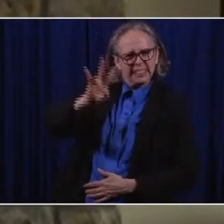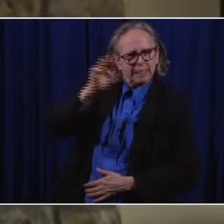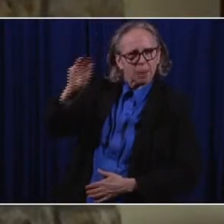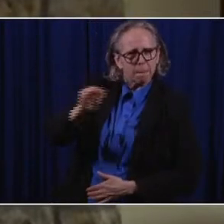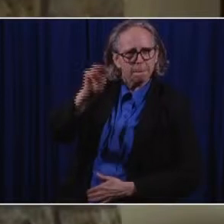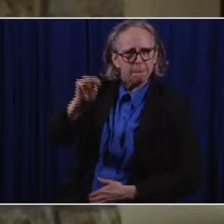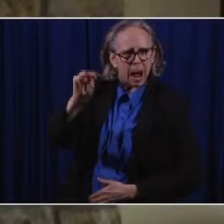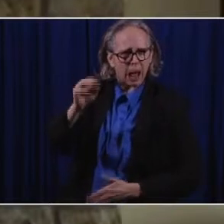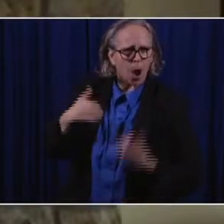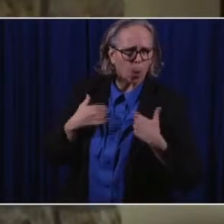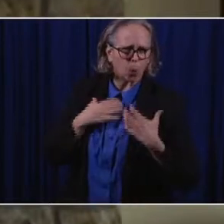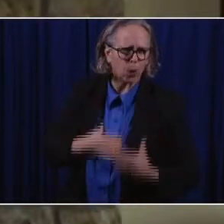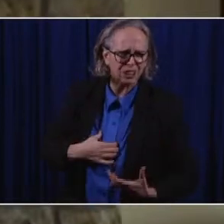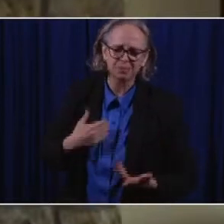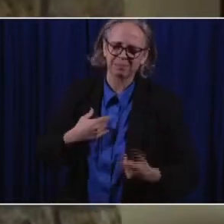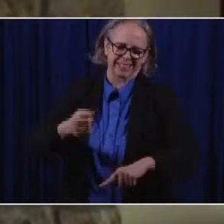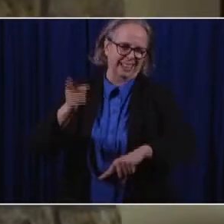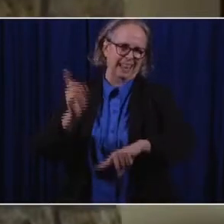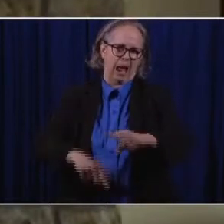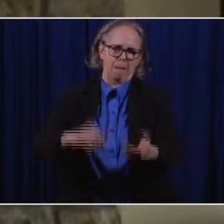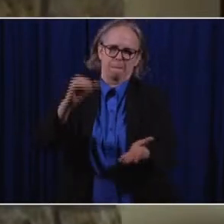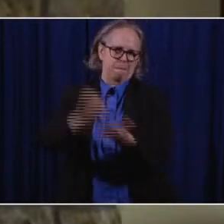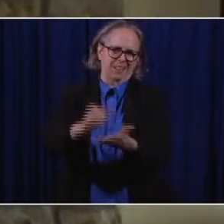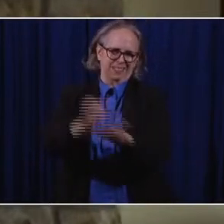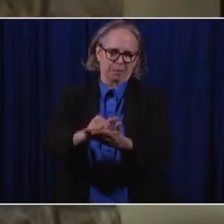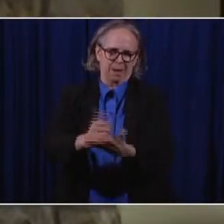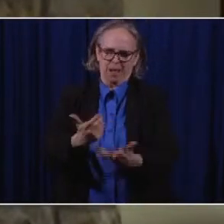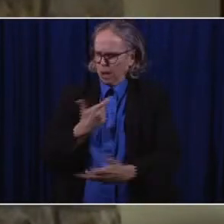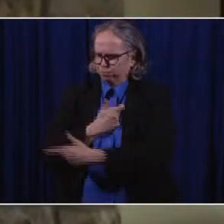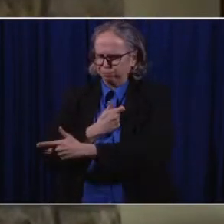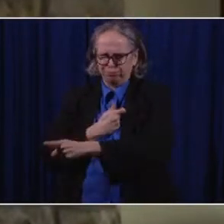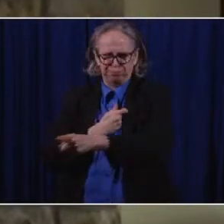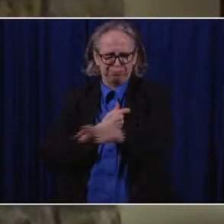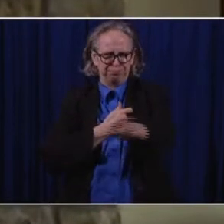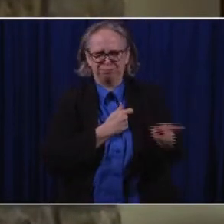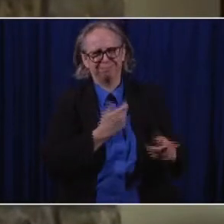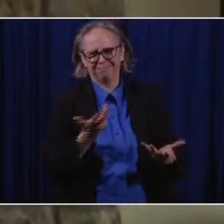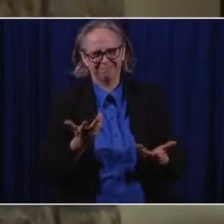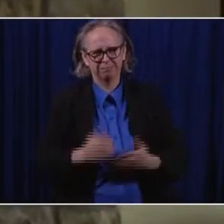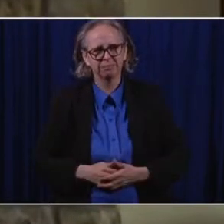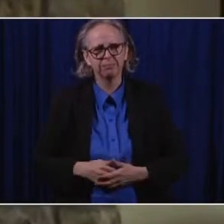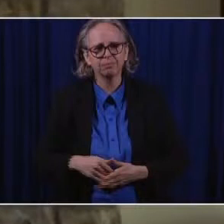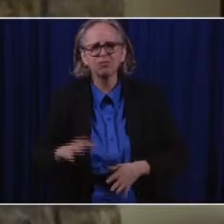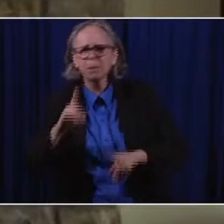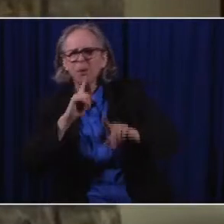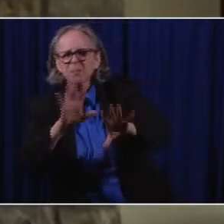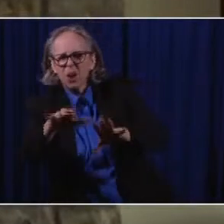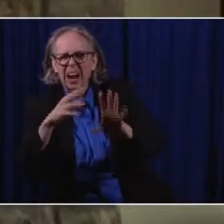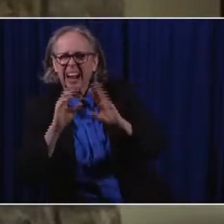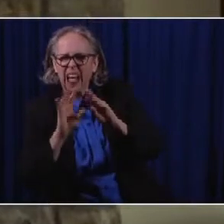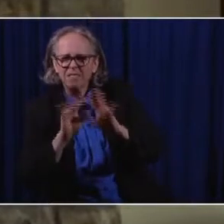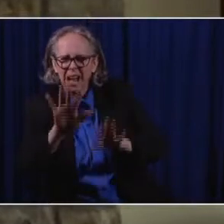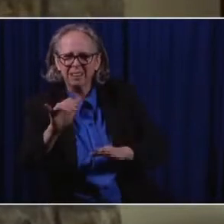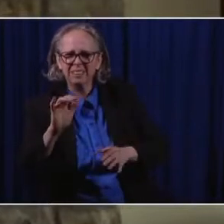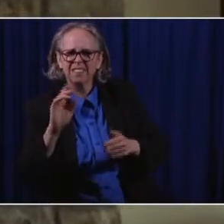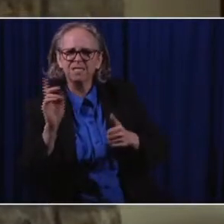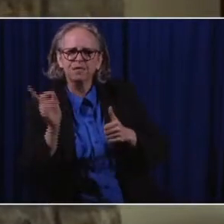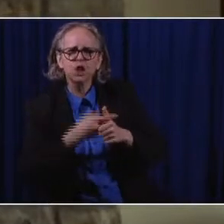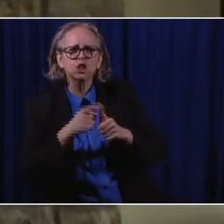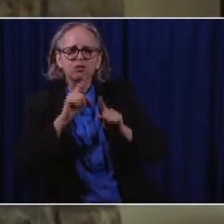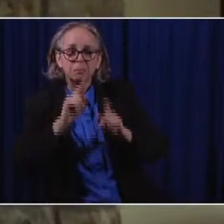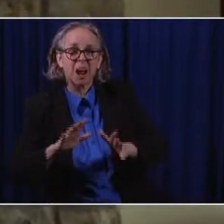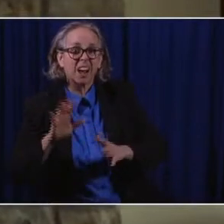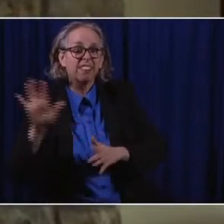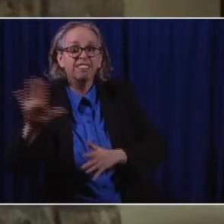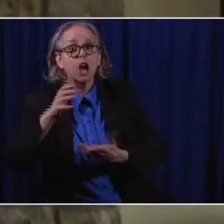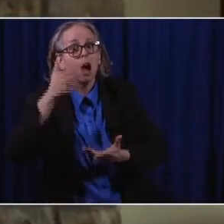as fast as it's shipped to us. Just as a follow-up, will first responders' families be excluded from